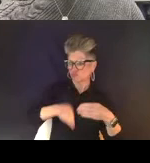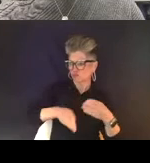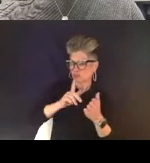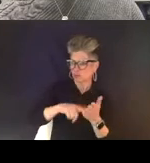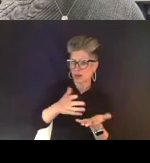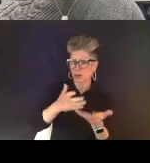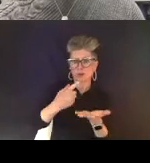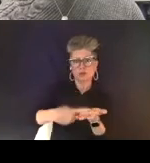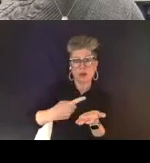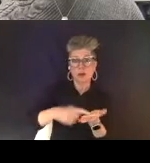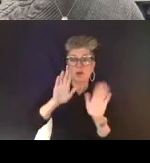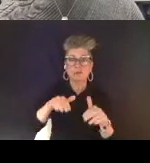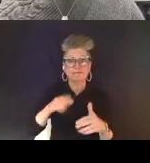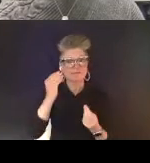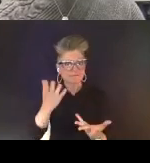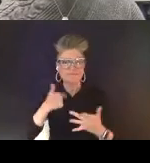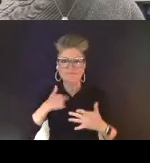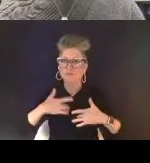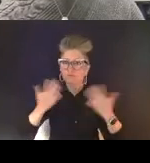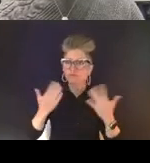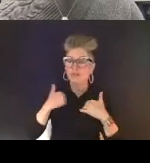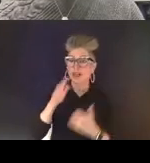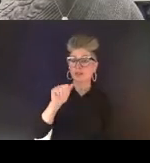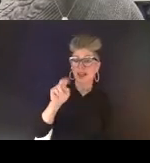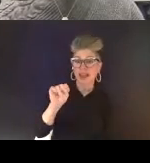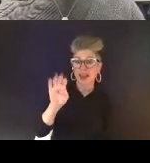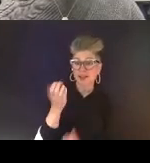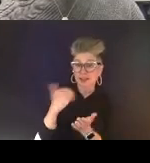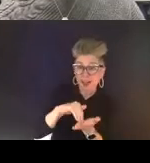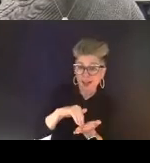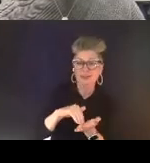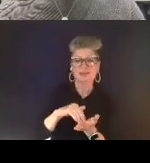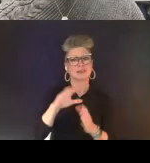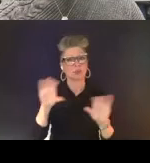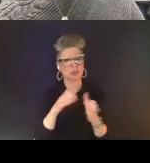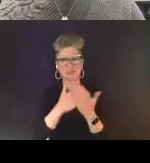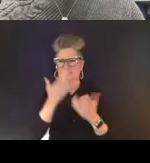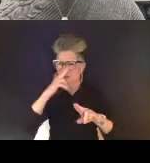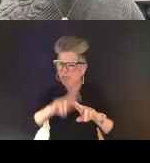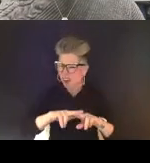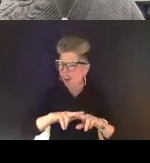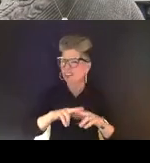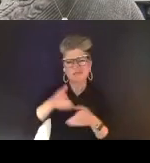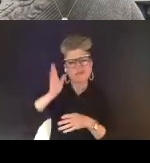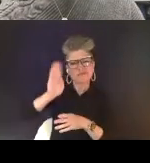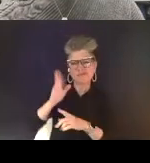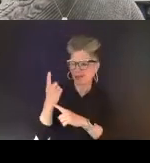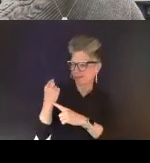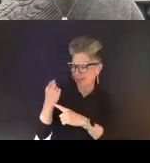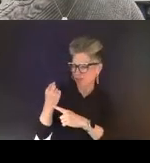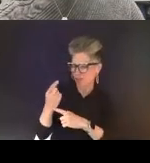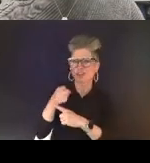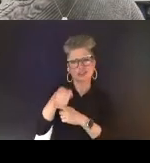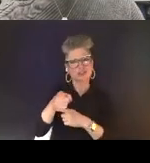about. So I am excited to have Annie with us again. We did some fun things together last year. She did some fun things for